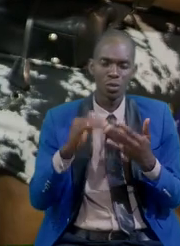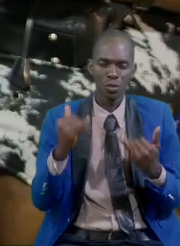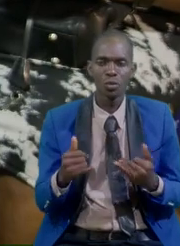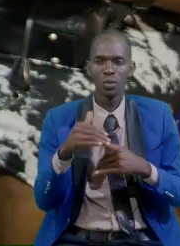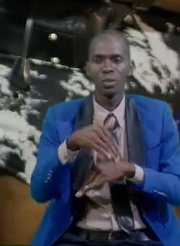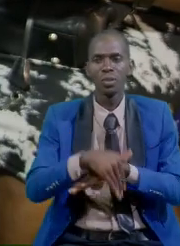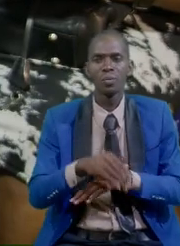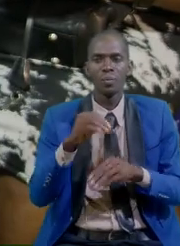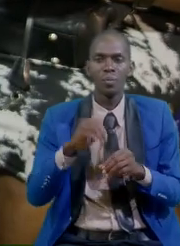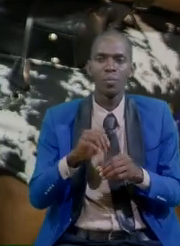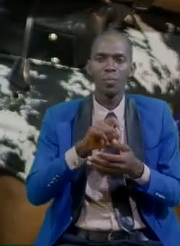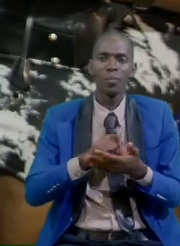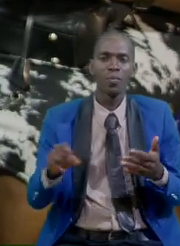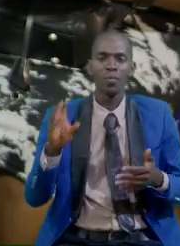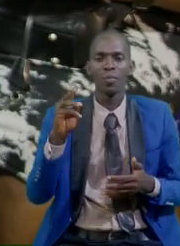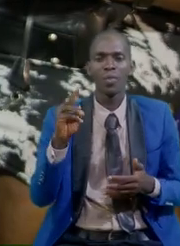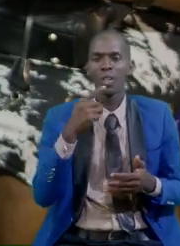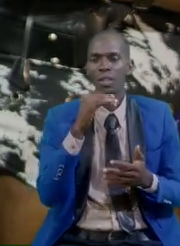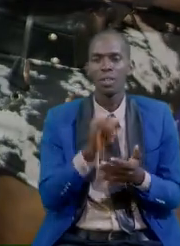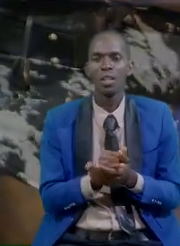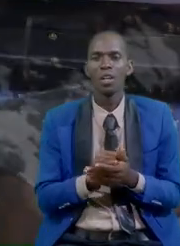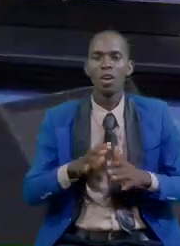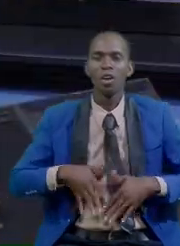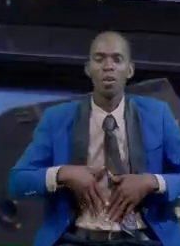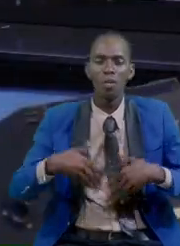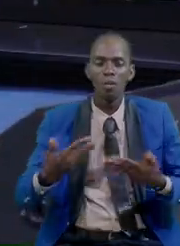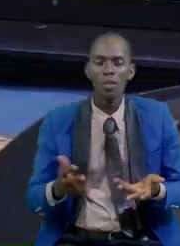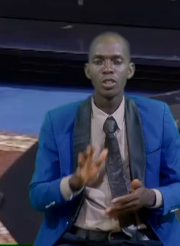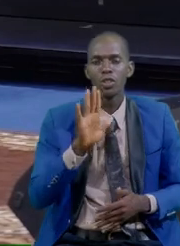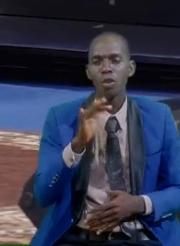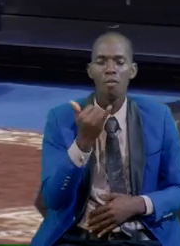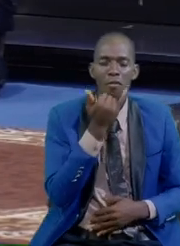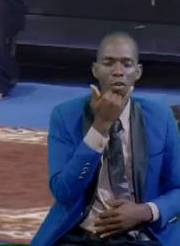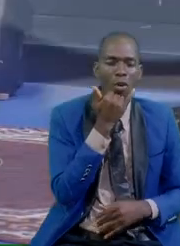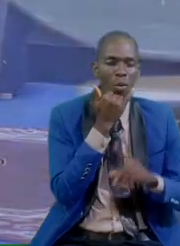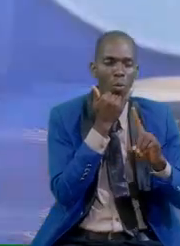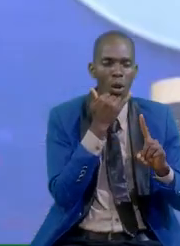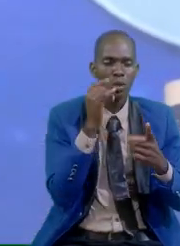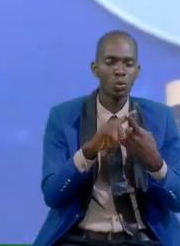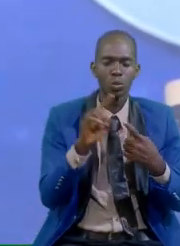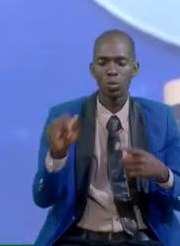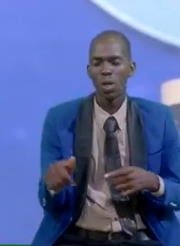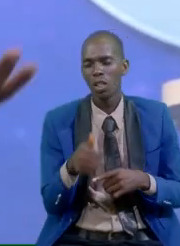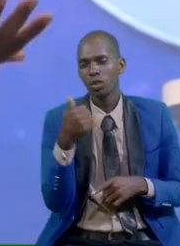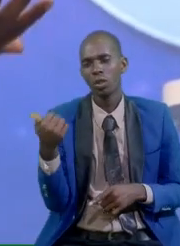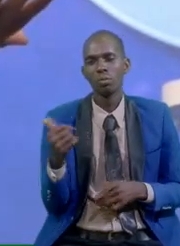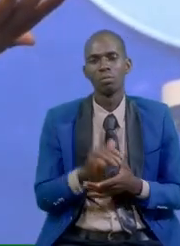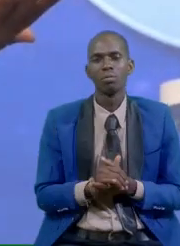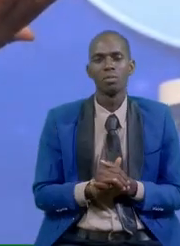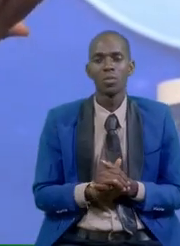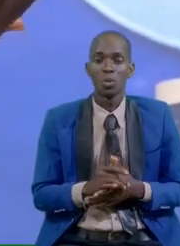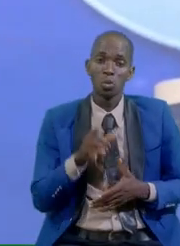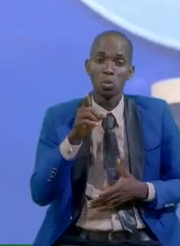verse 16, confess your faults one to another. When you stand up there and, you know, you have